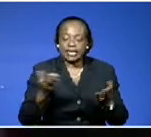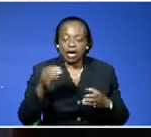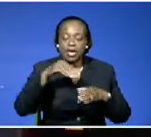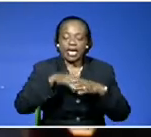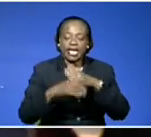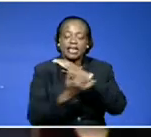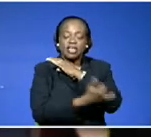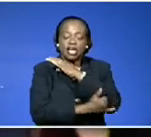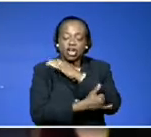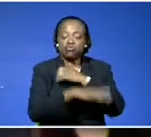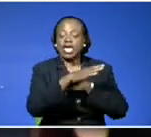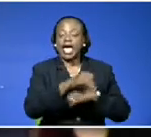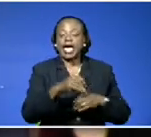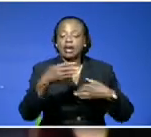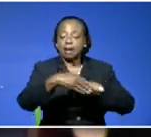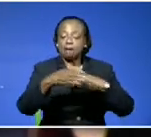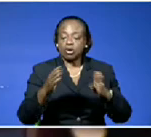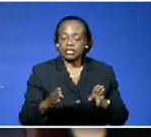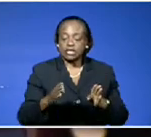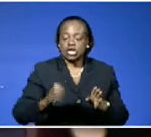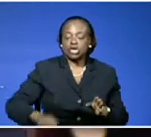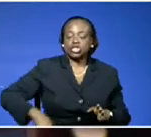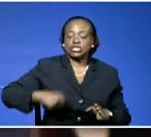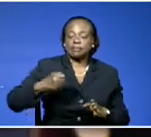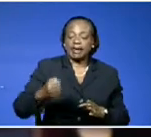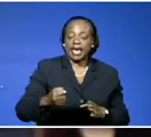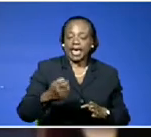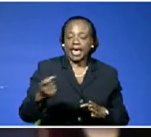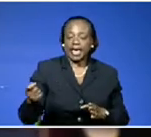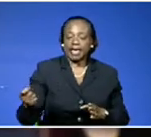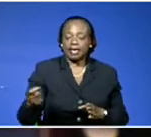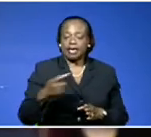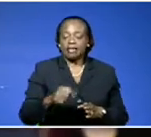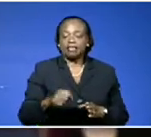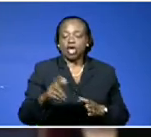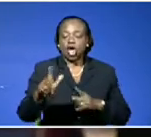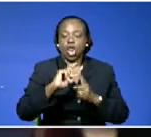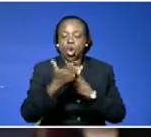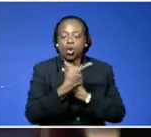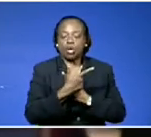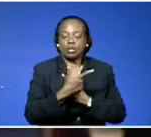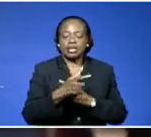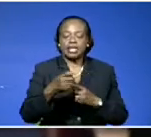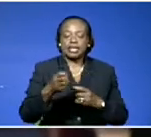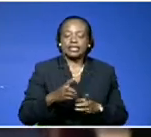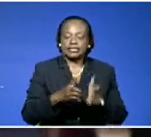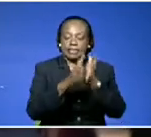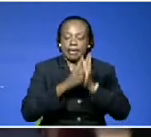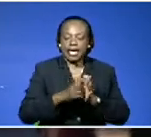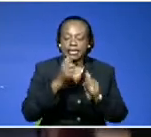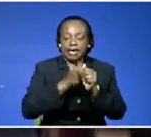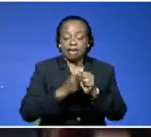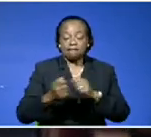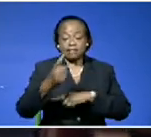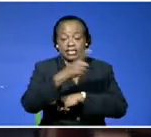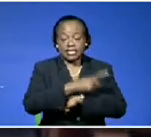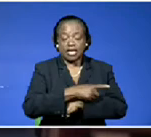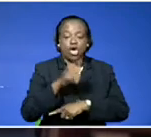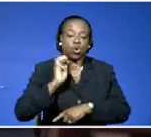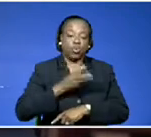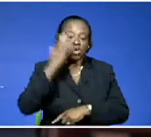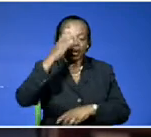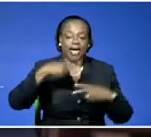supply the local demand on a daily basis. And we're going to have that with the harvesting in the next few months up until